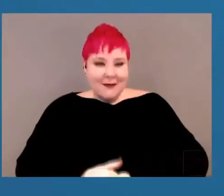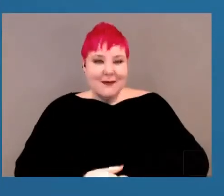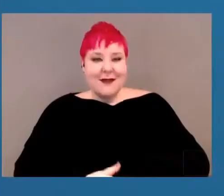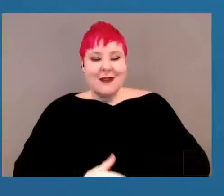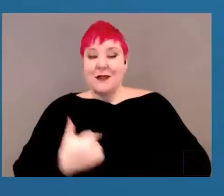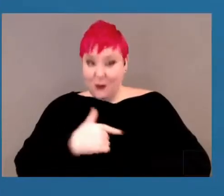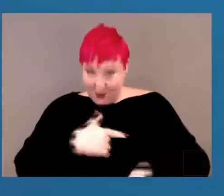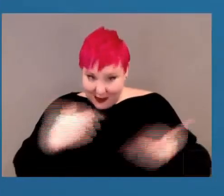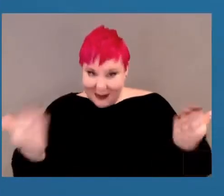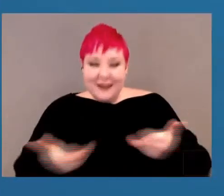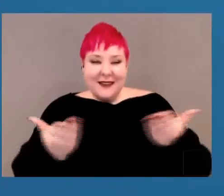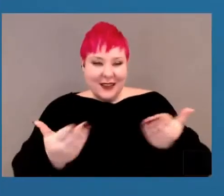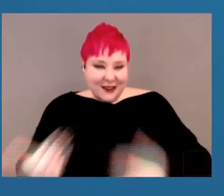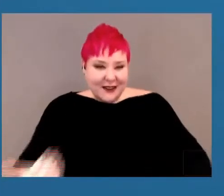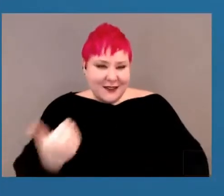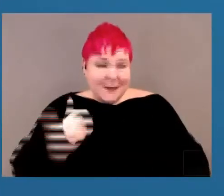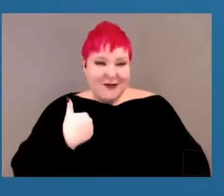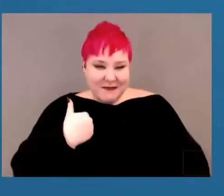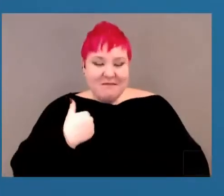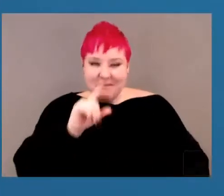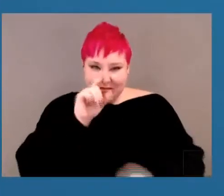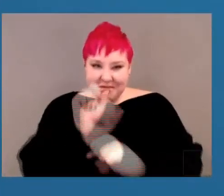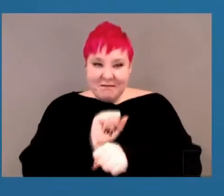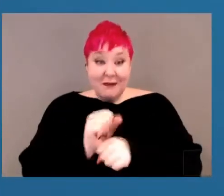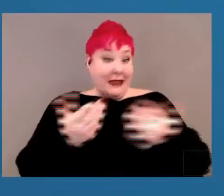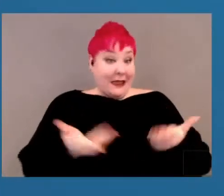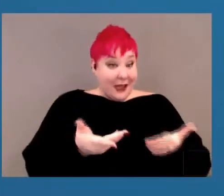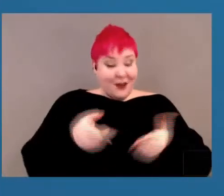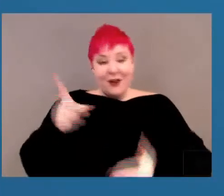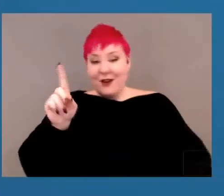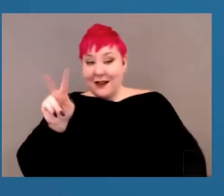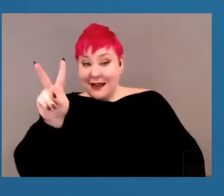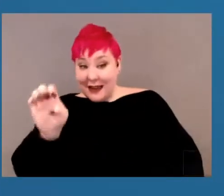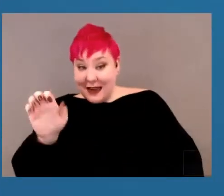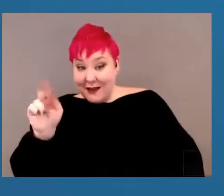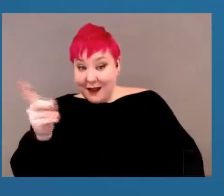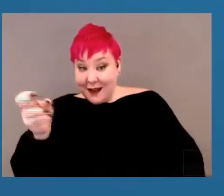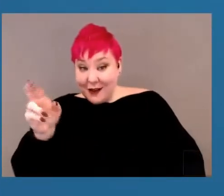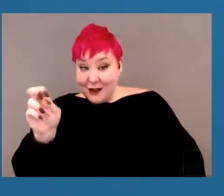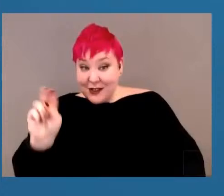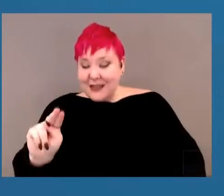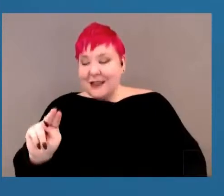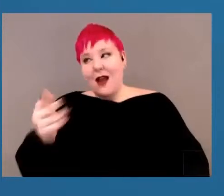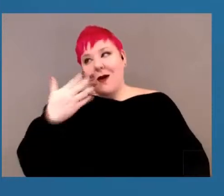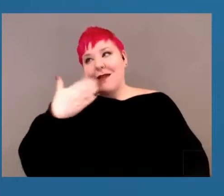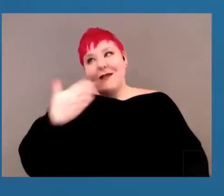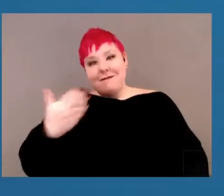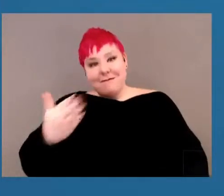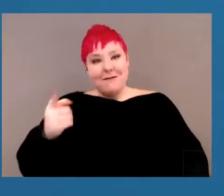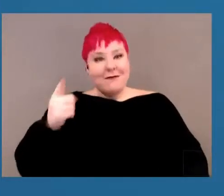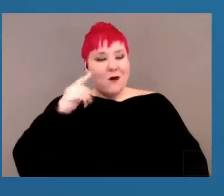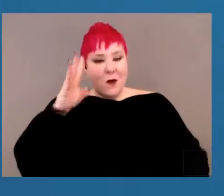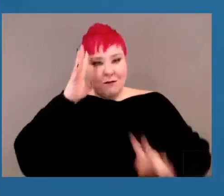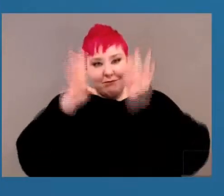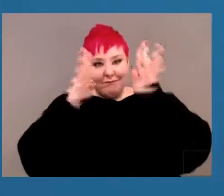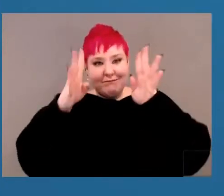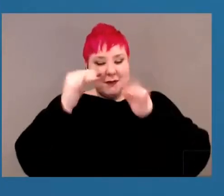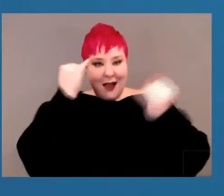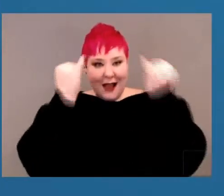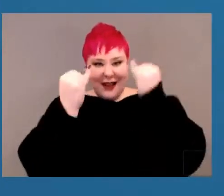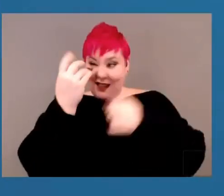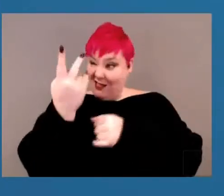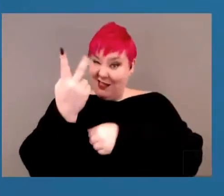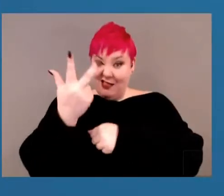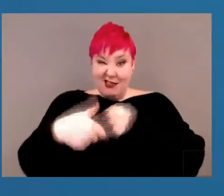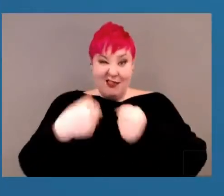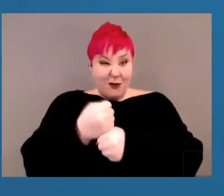in this place and in Dave Anderson. I want to thank him for helping come up with this idea 3 years ago. And it took, actually it's